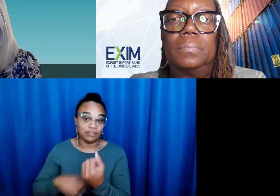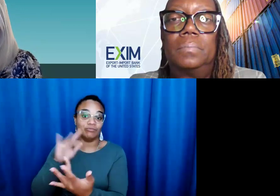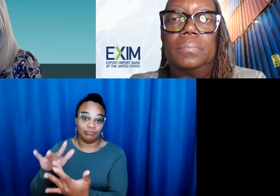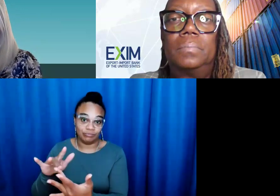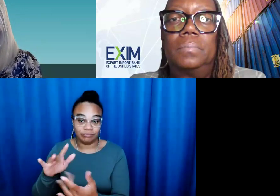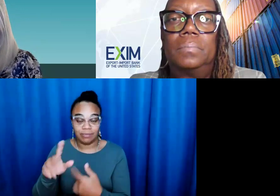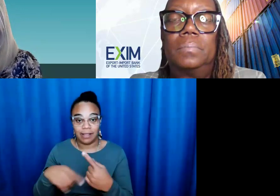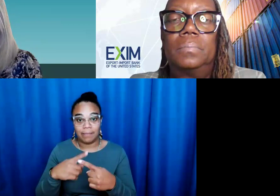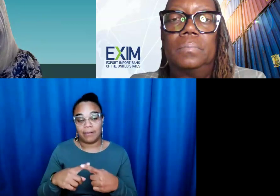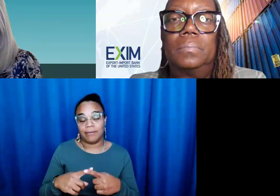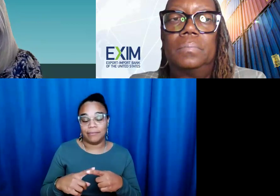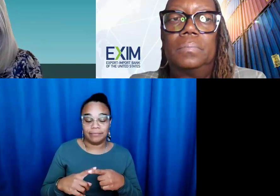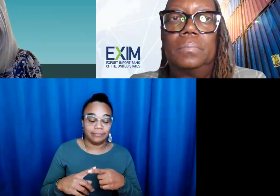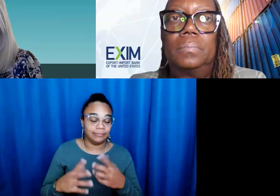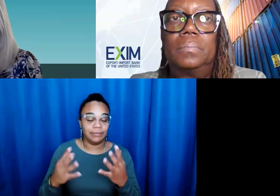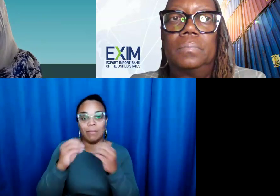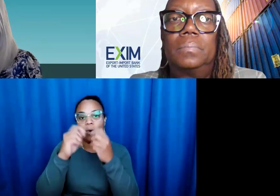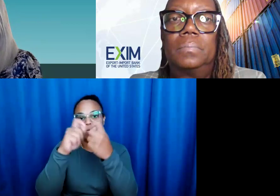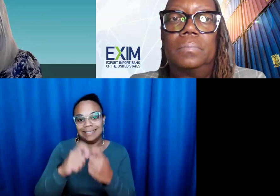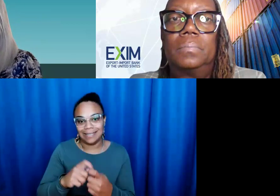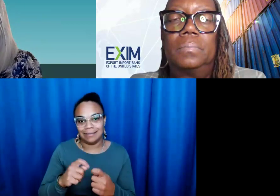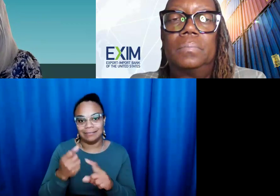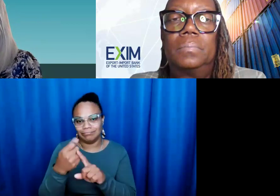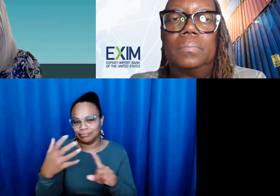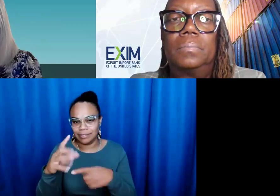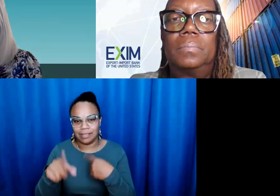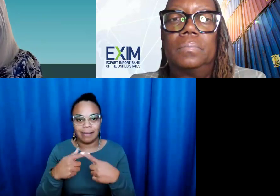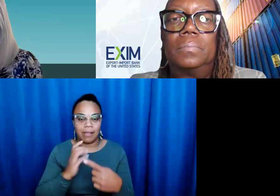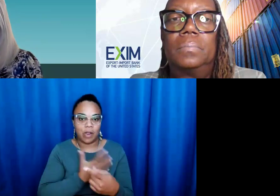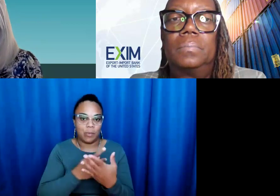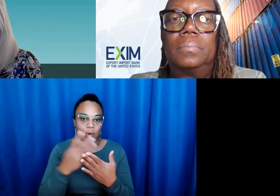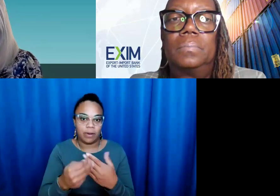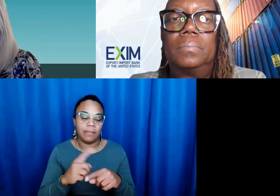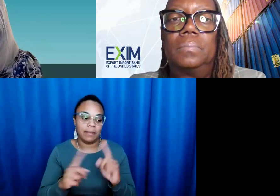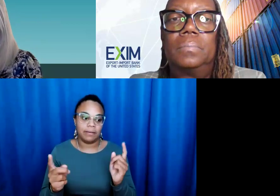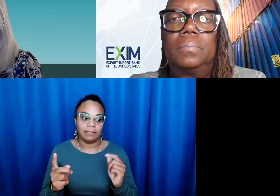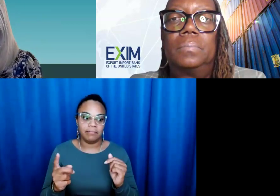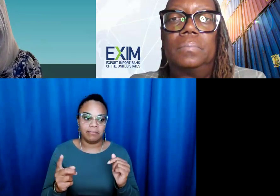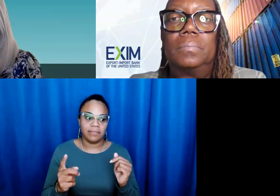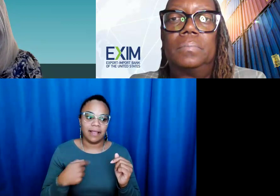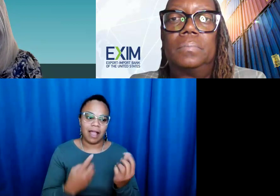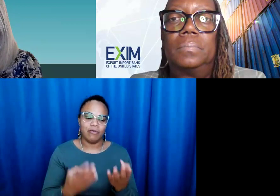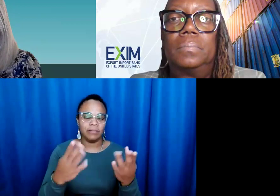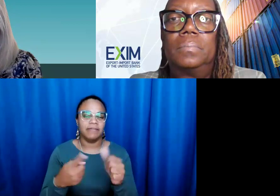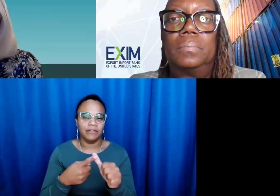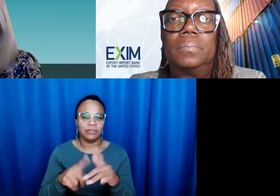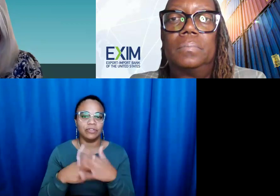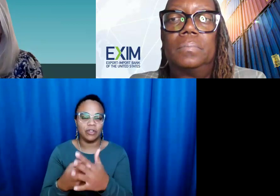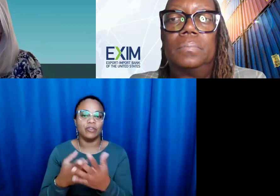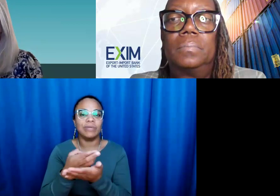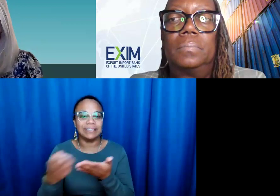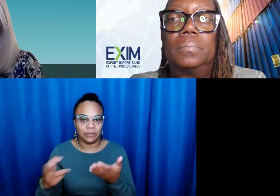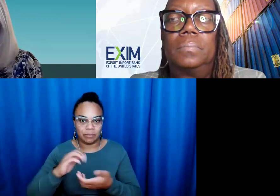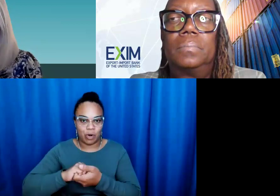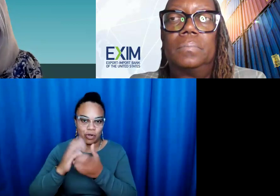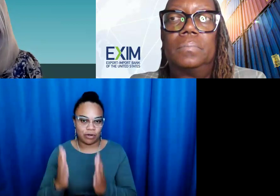about in more detail about our programs. But I'd say start with the resource partners and see what you can get there